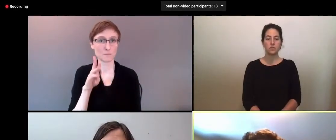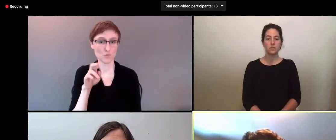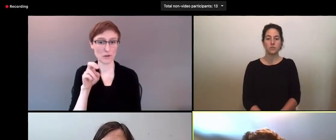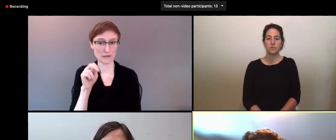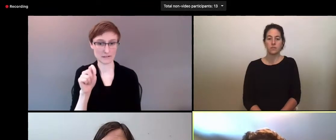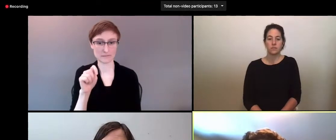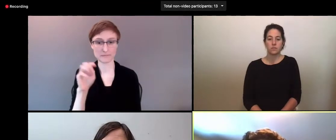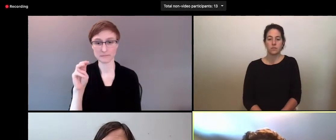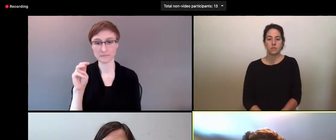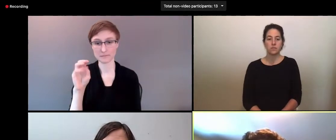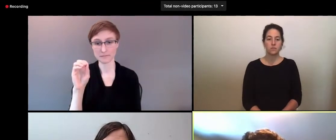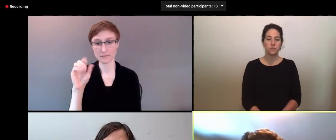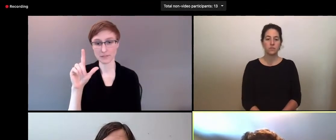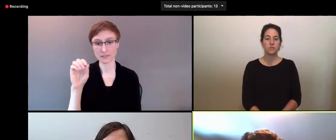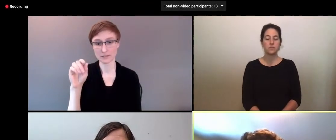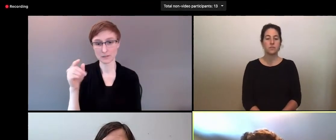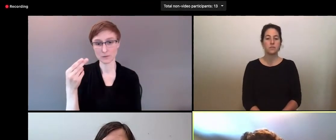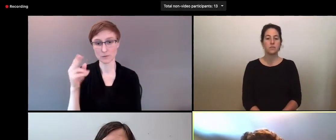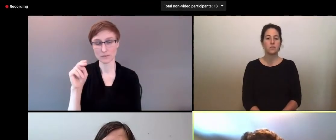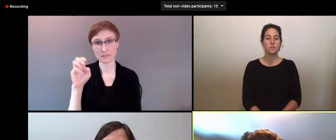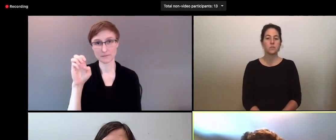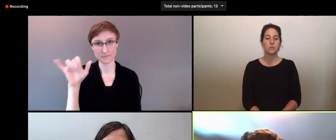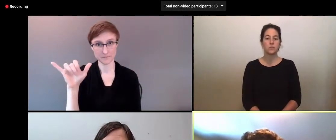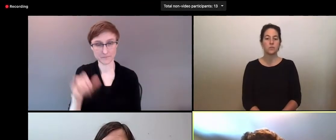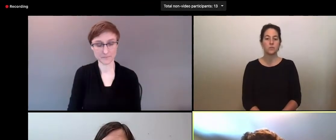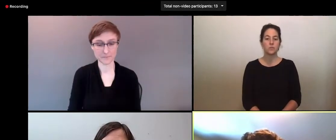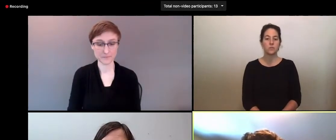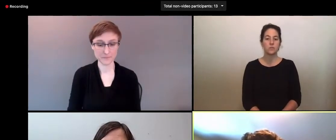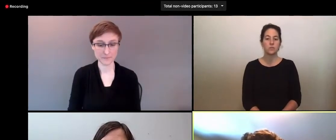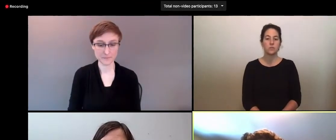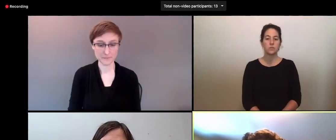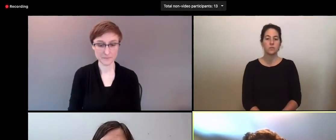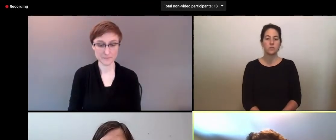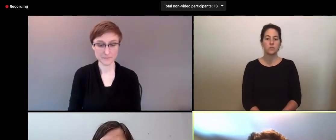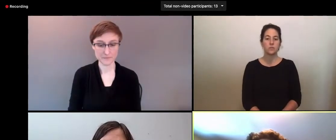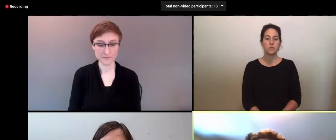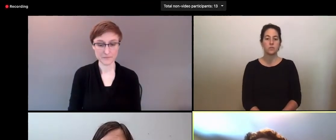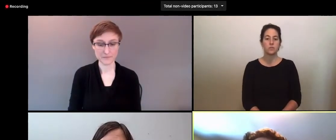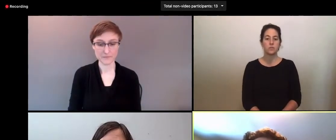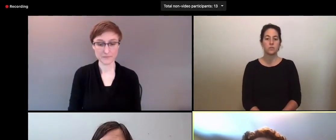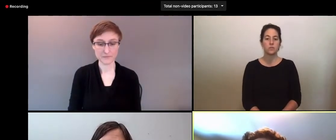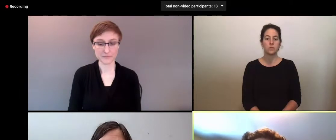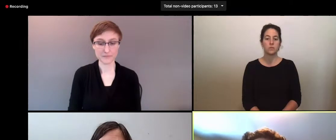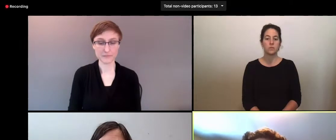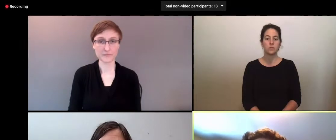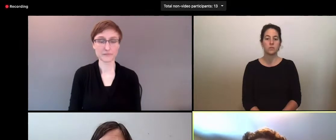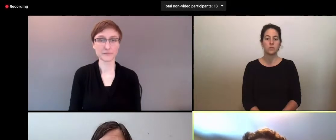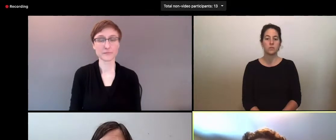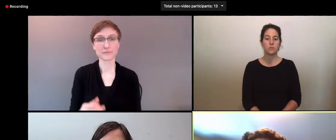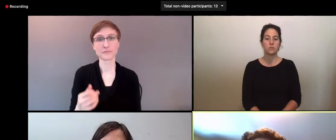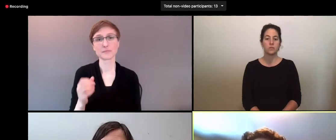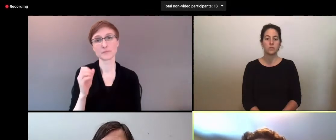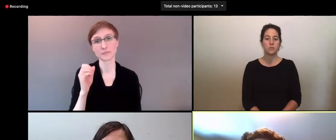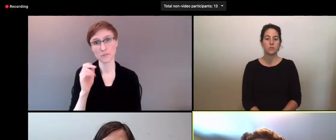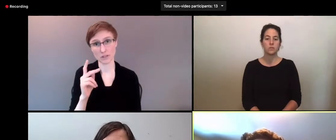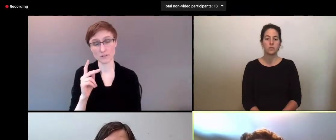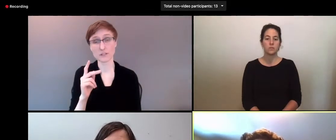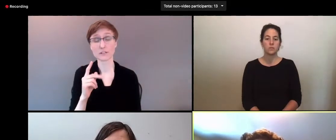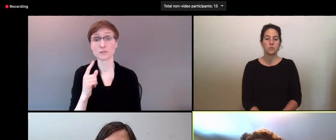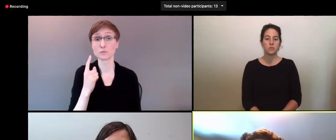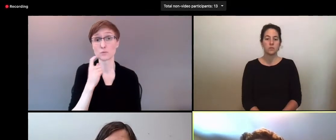that with the announcement of the stage